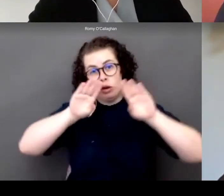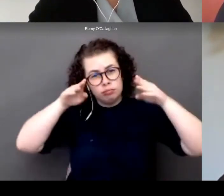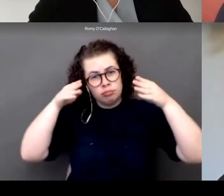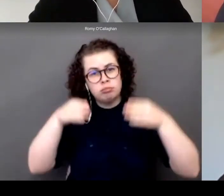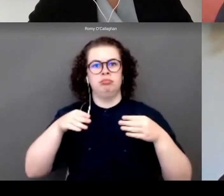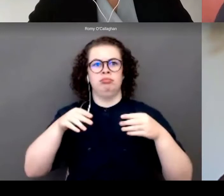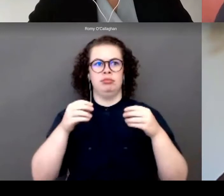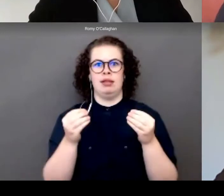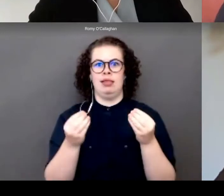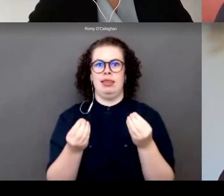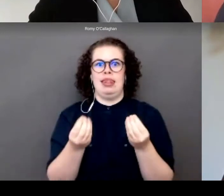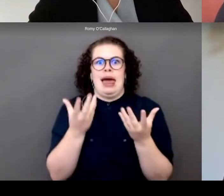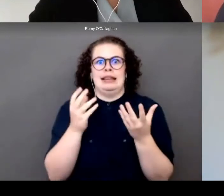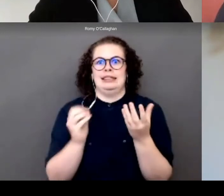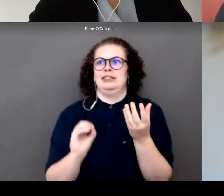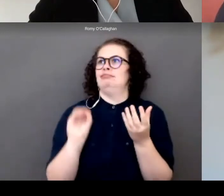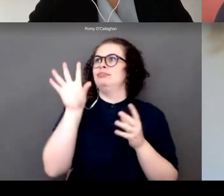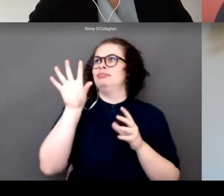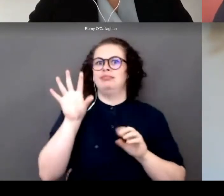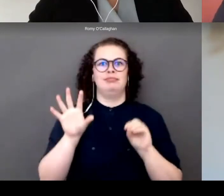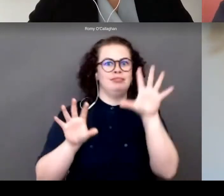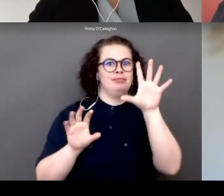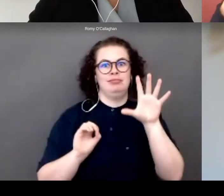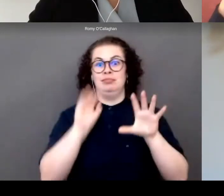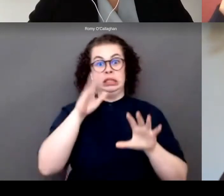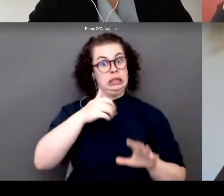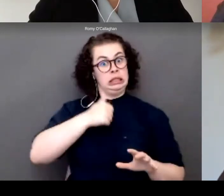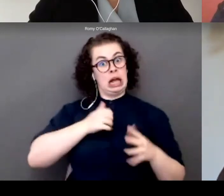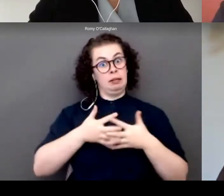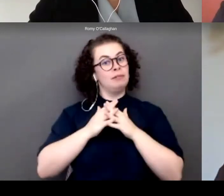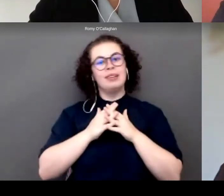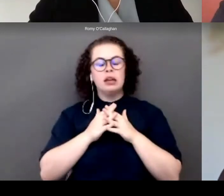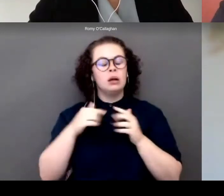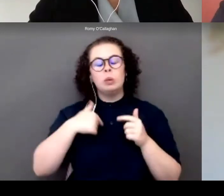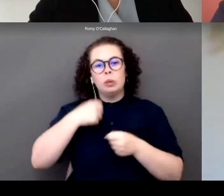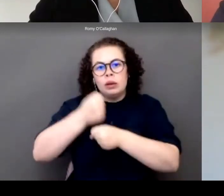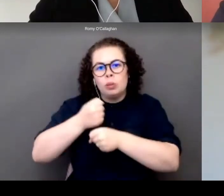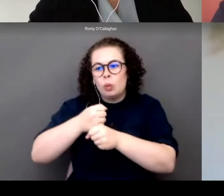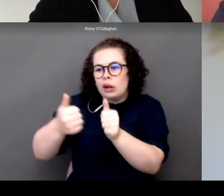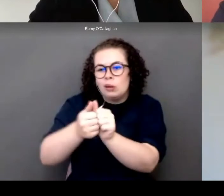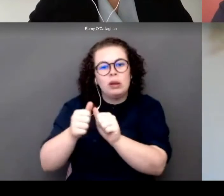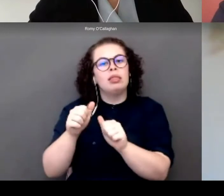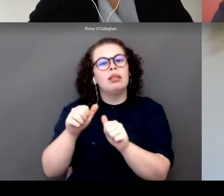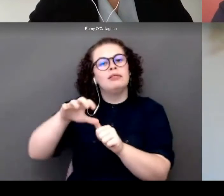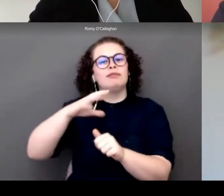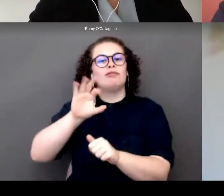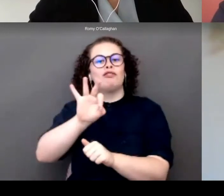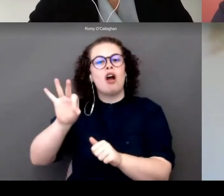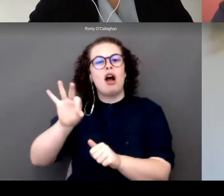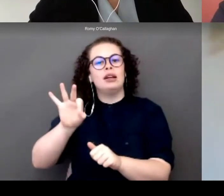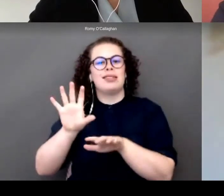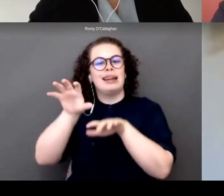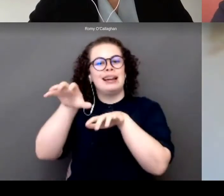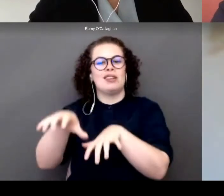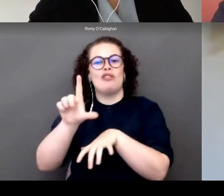Lyon transferred the knowledge to us, I would definitely recommend. And this is the mentoring approach. We had a good